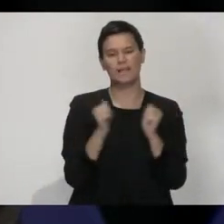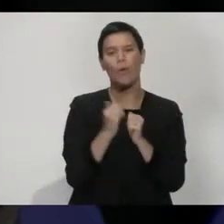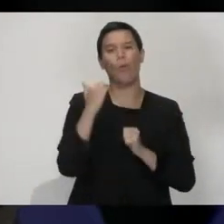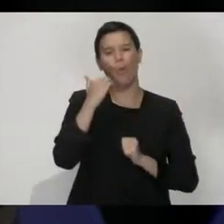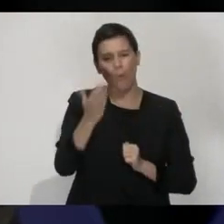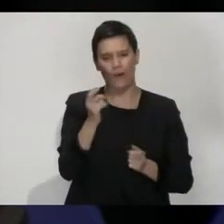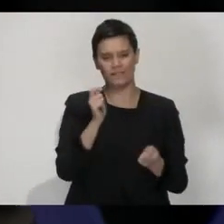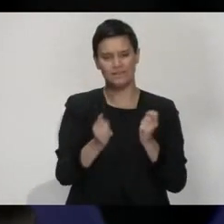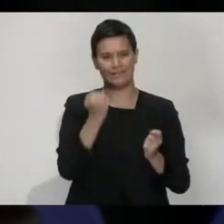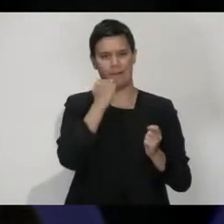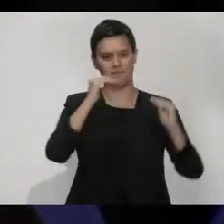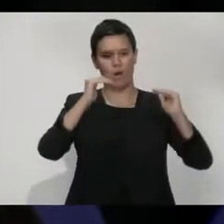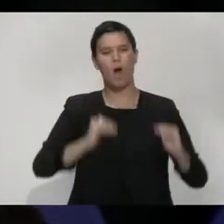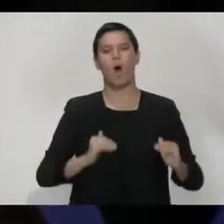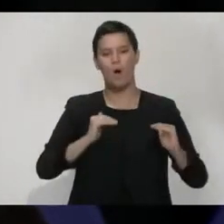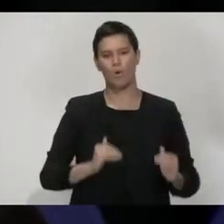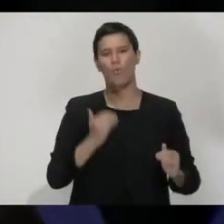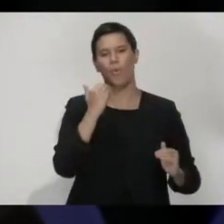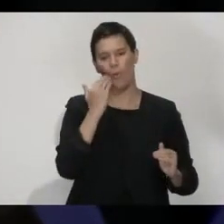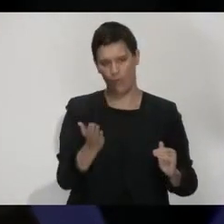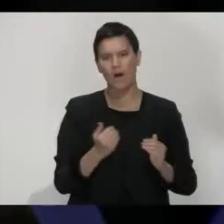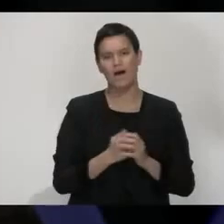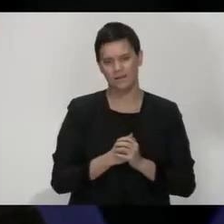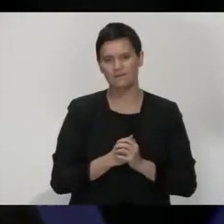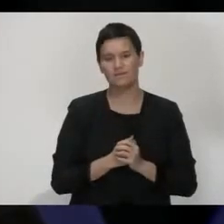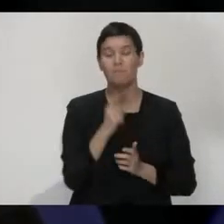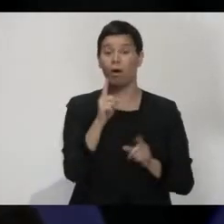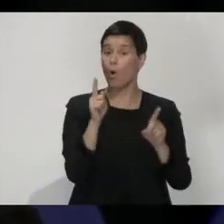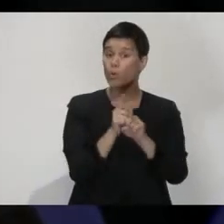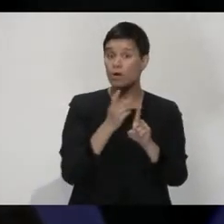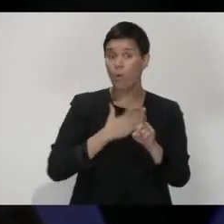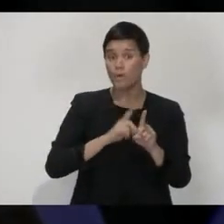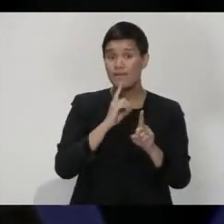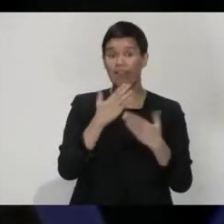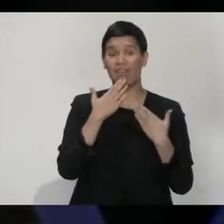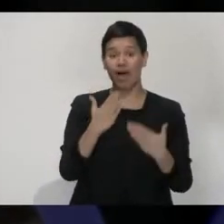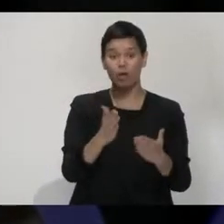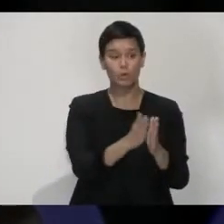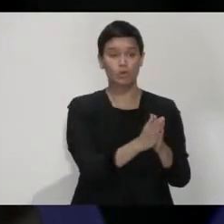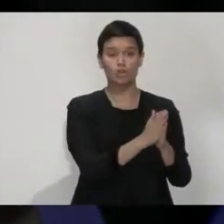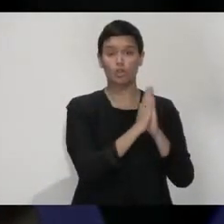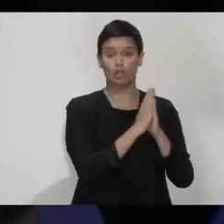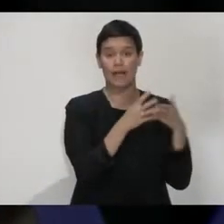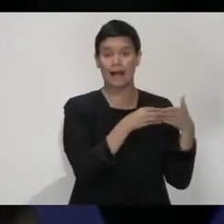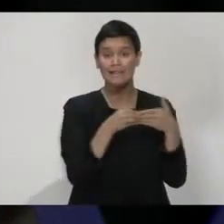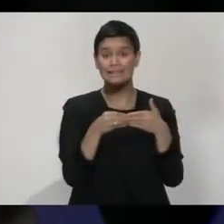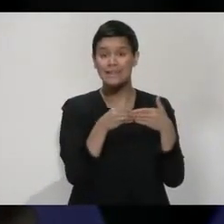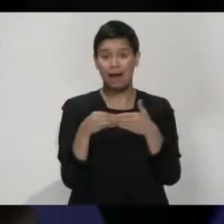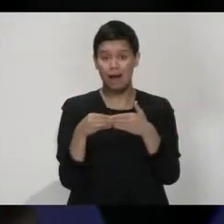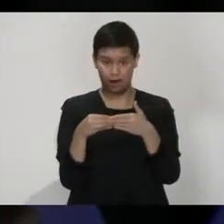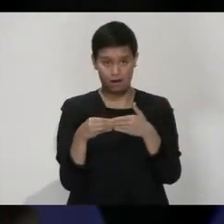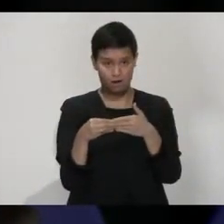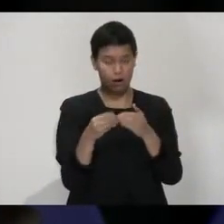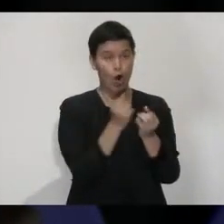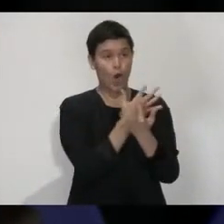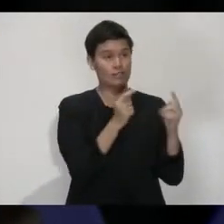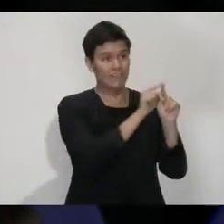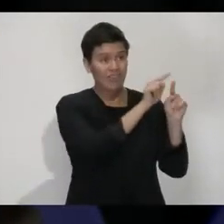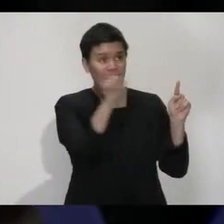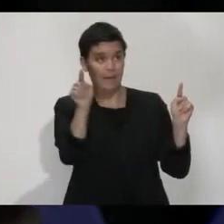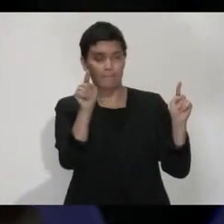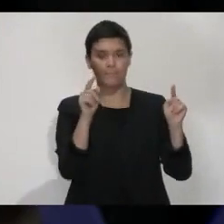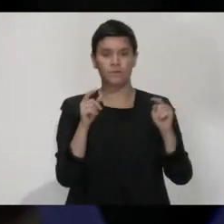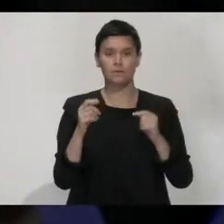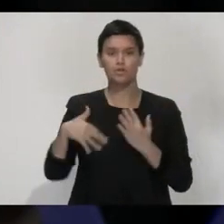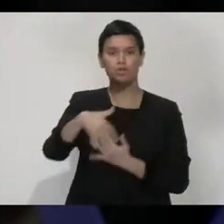pop-up cases. And I do want to make a special, again, thank you to church leaders. I'm aware that a number of church leaders are doing social media